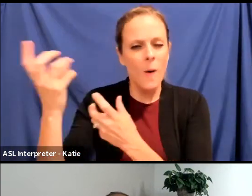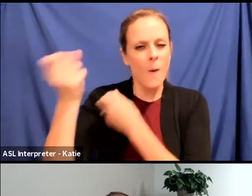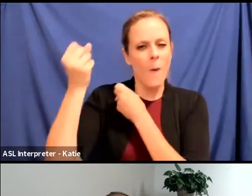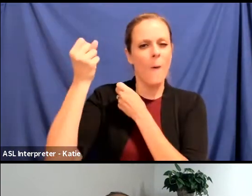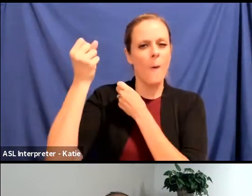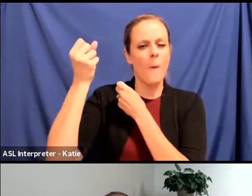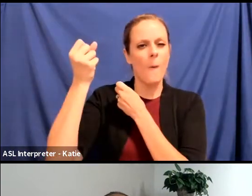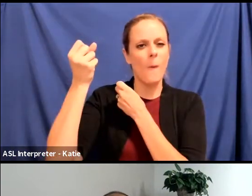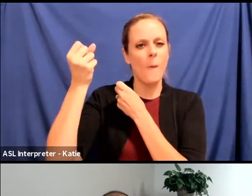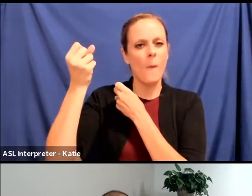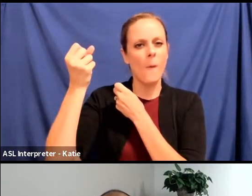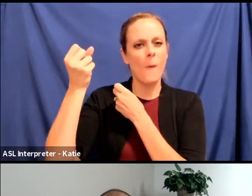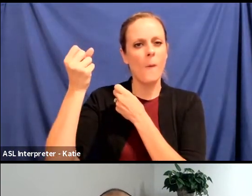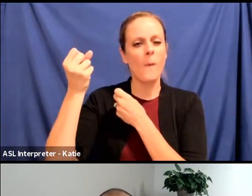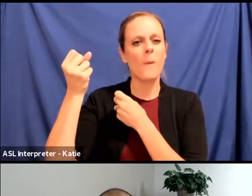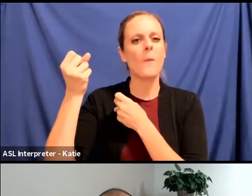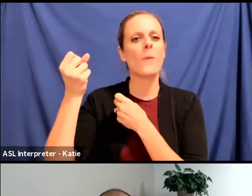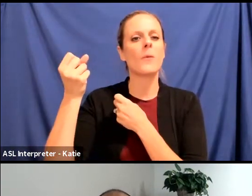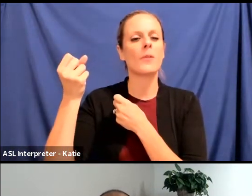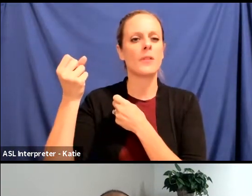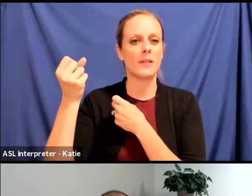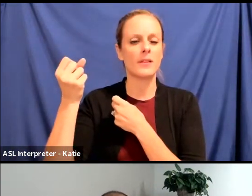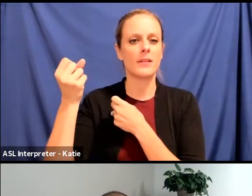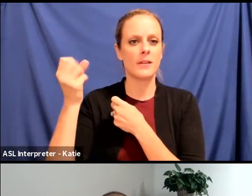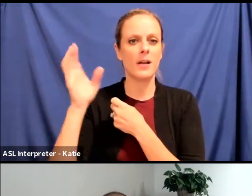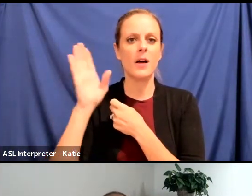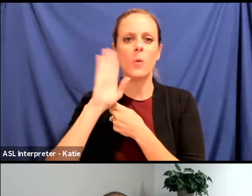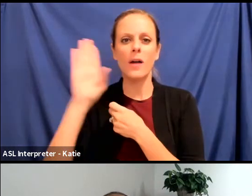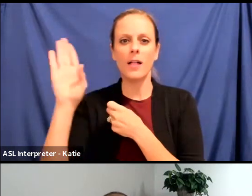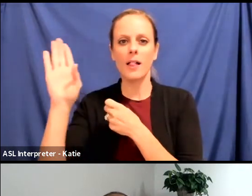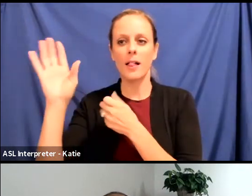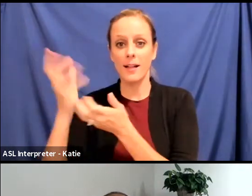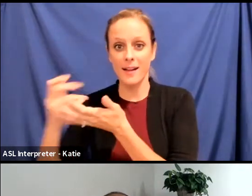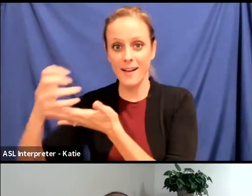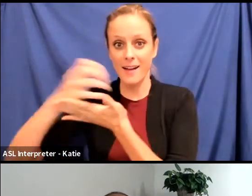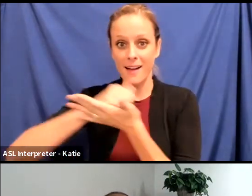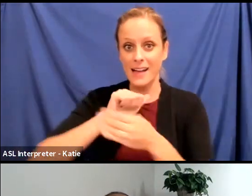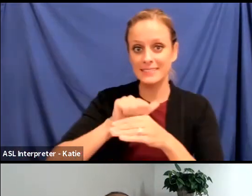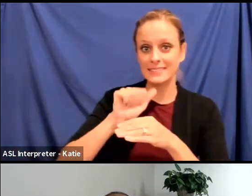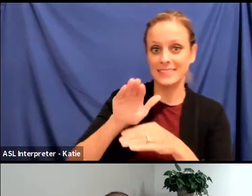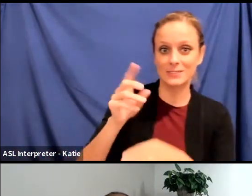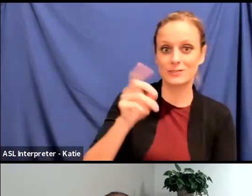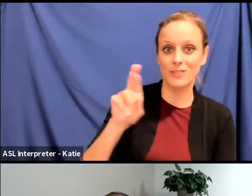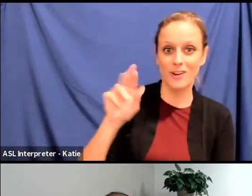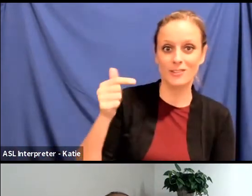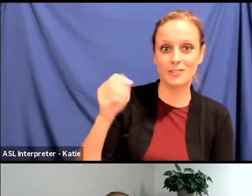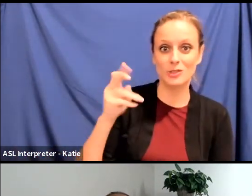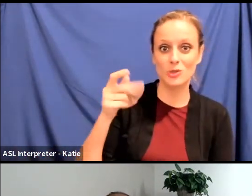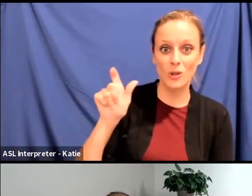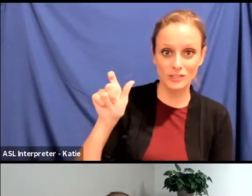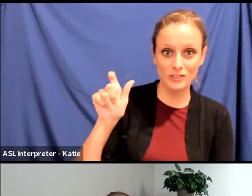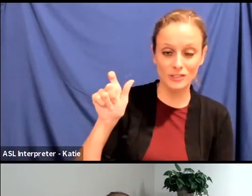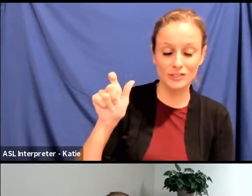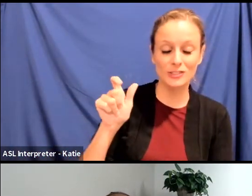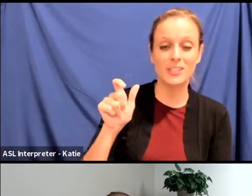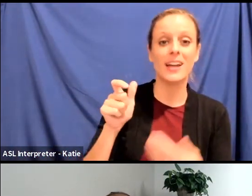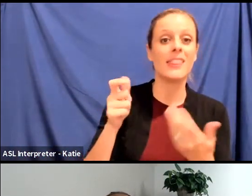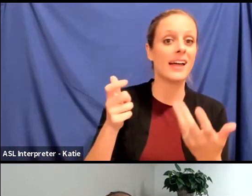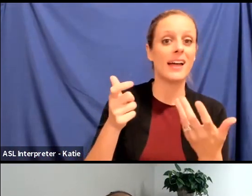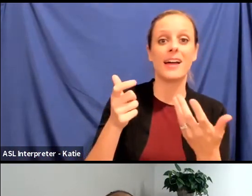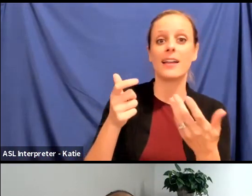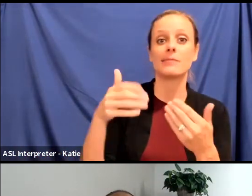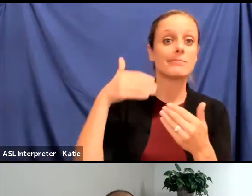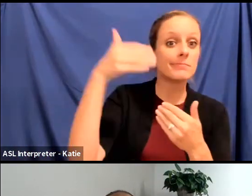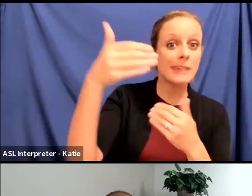any questions that are pending, we can direct to Dr. George, and hopefully we can get back to you all either via email or at the